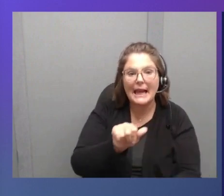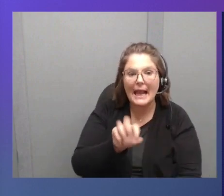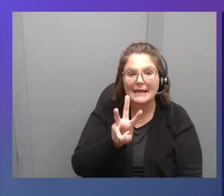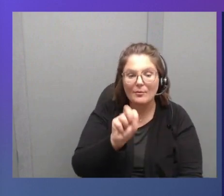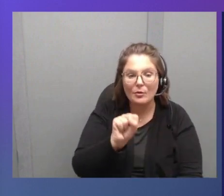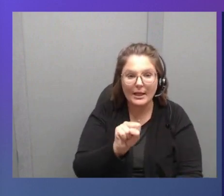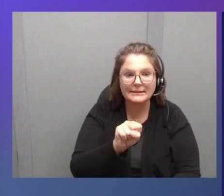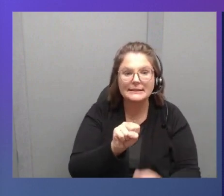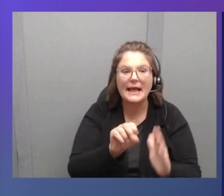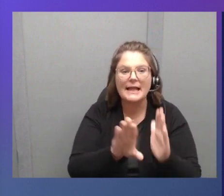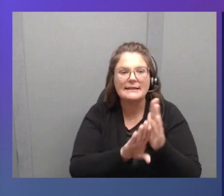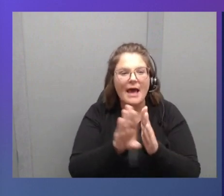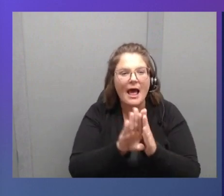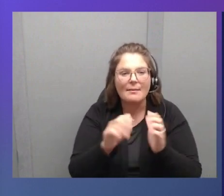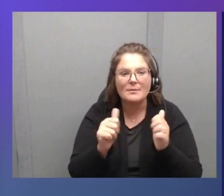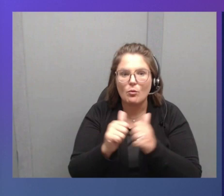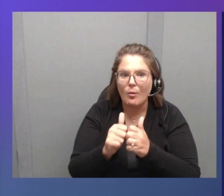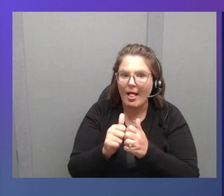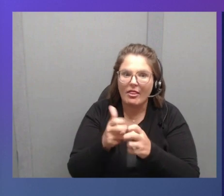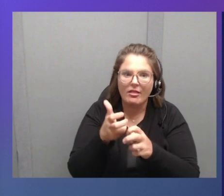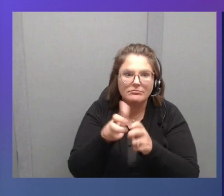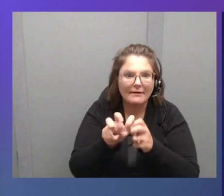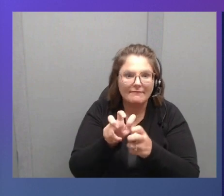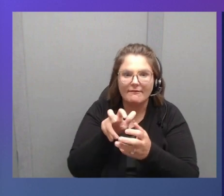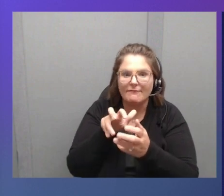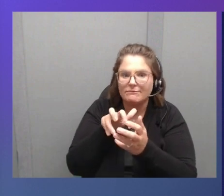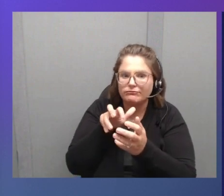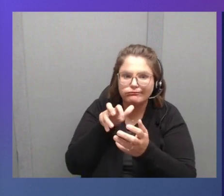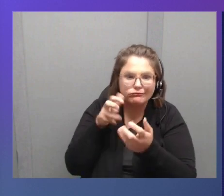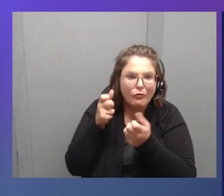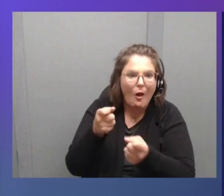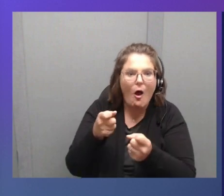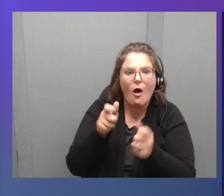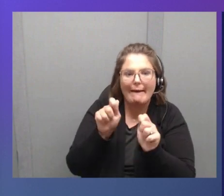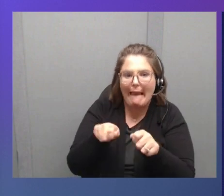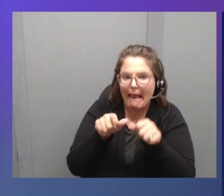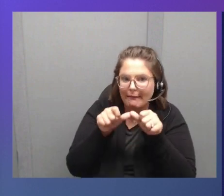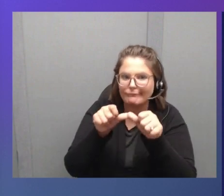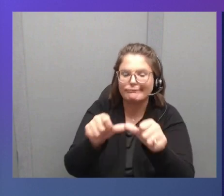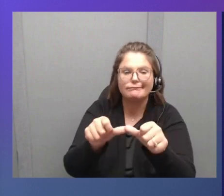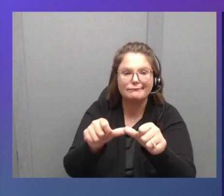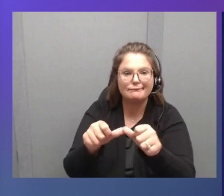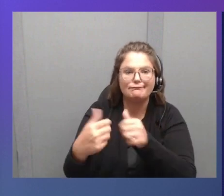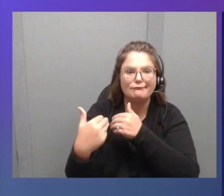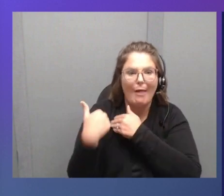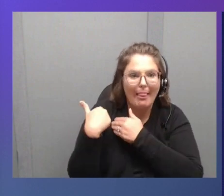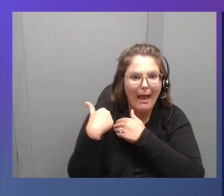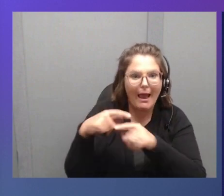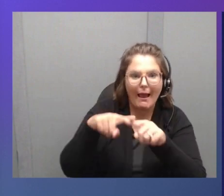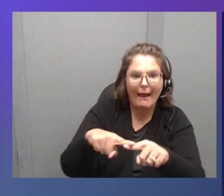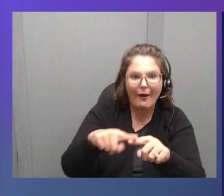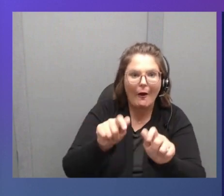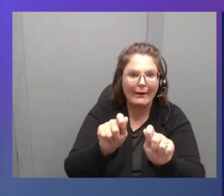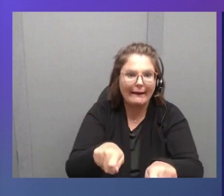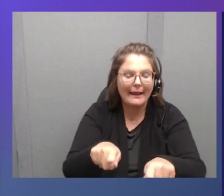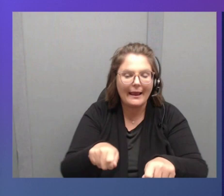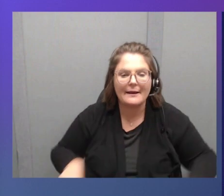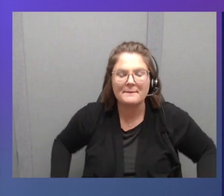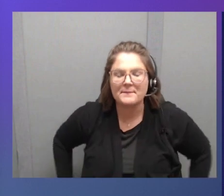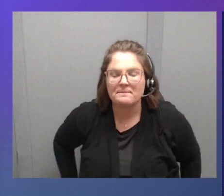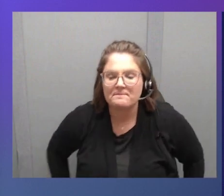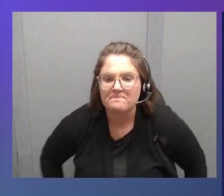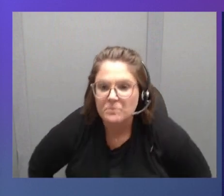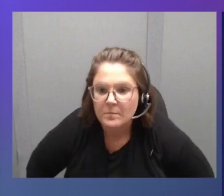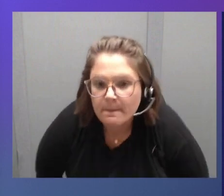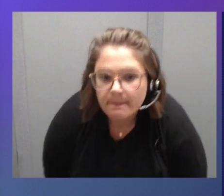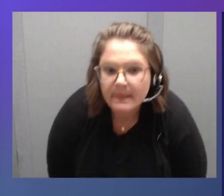same durability and reliability of other services that operate inside of Amazon Web Services. So this